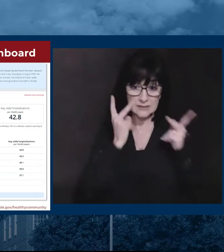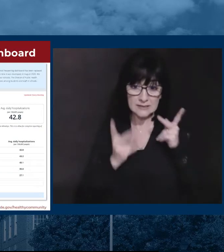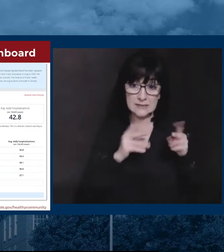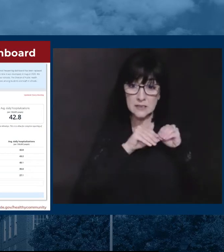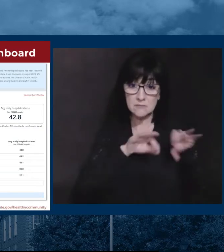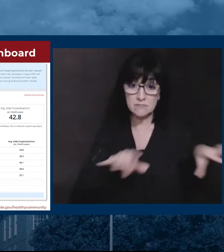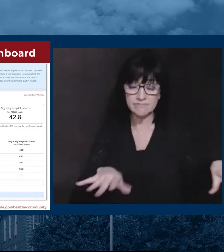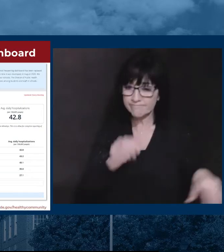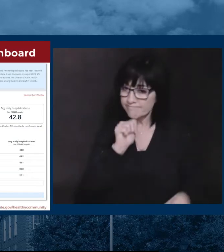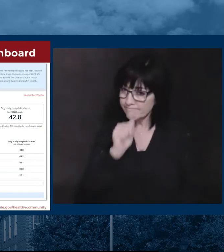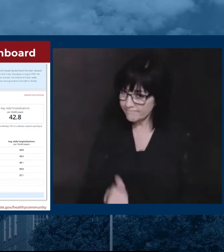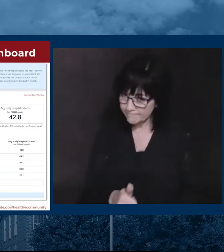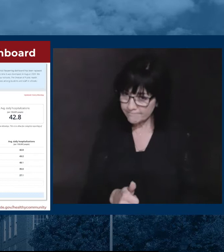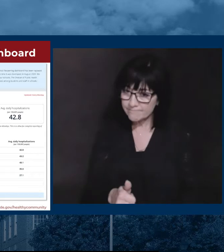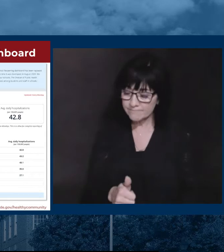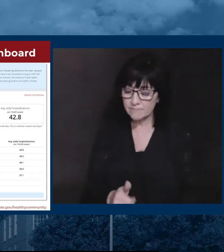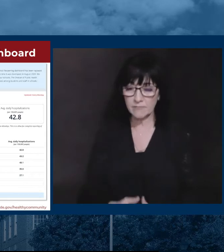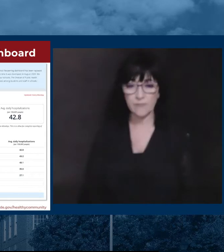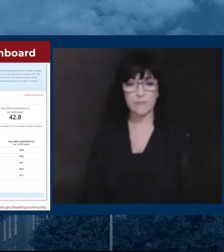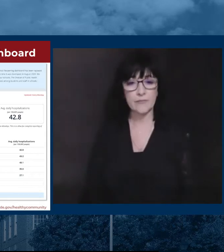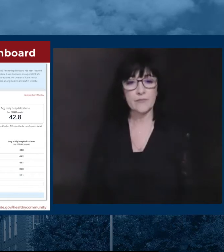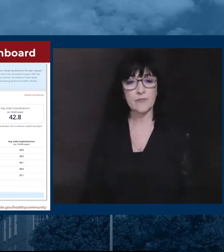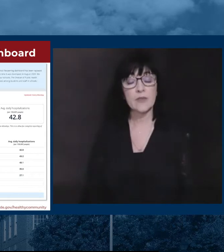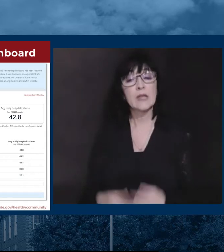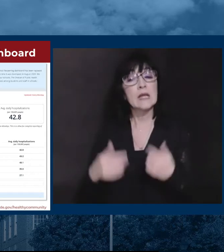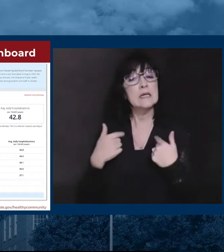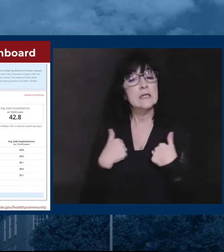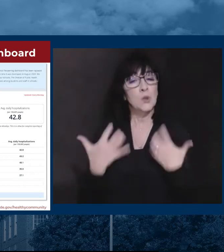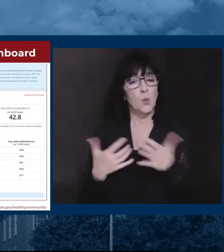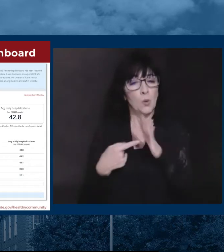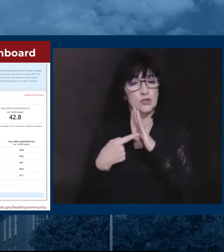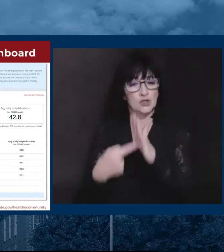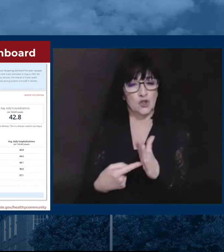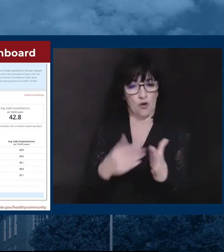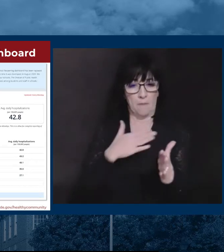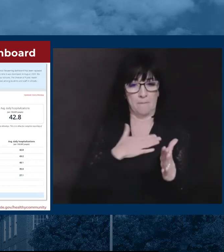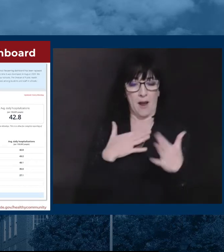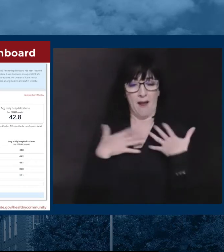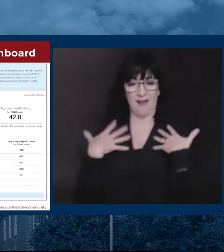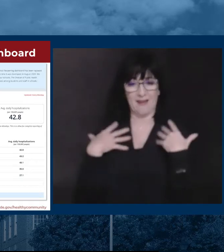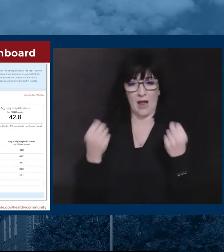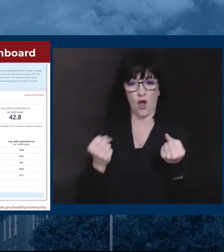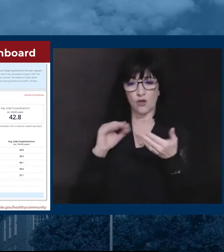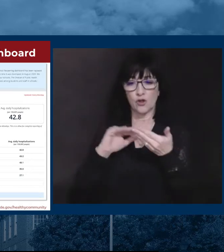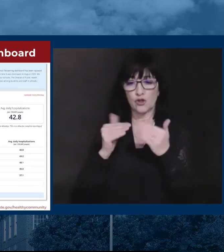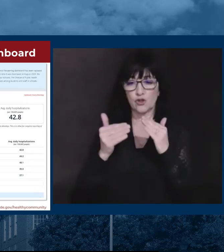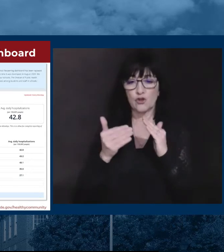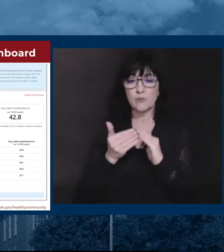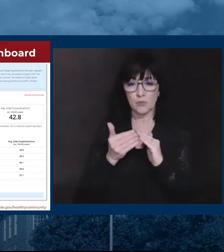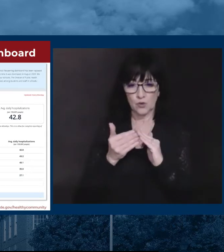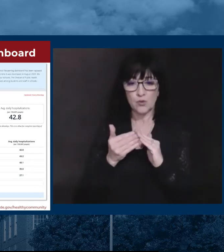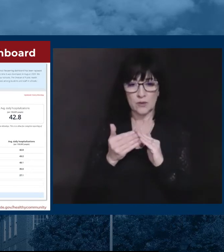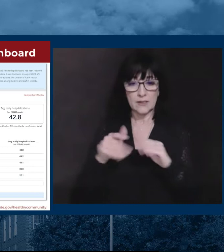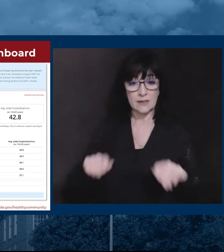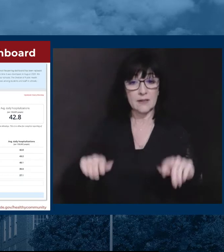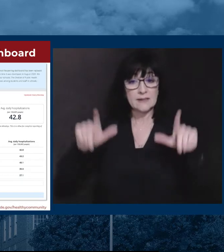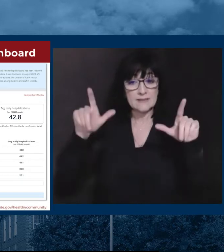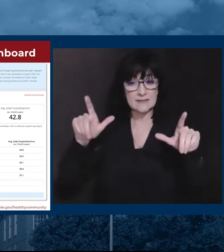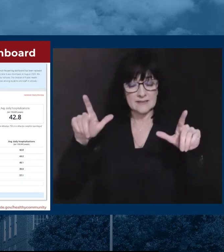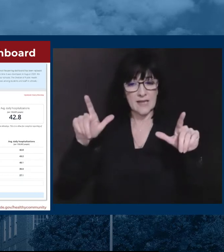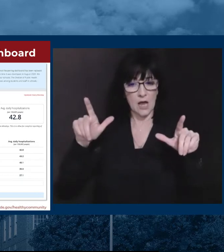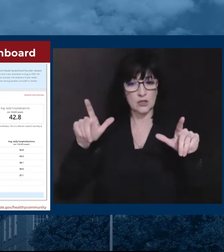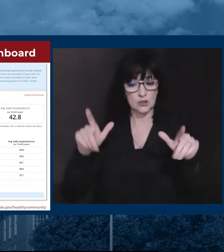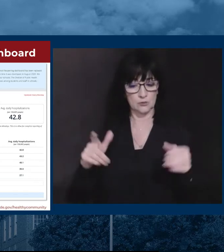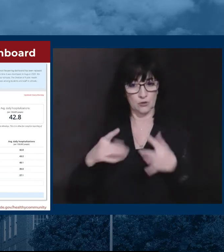dashboard that went live today. So first, you will see that what used to